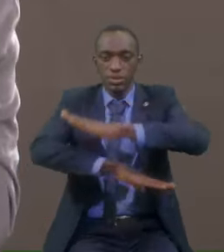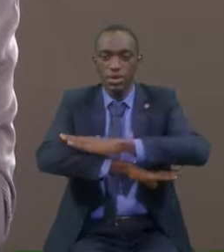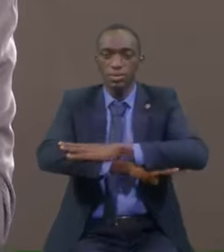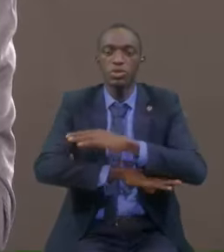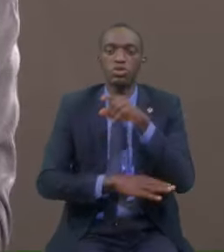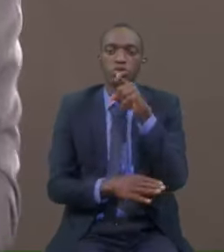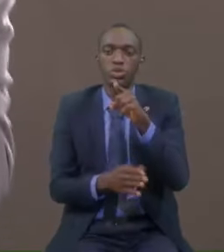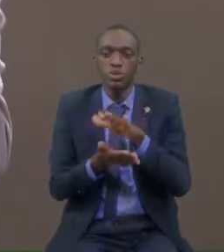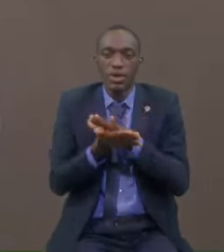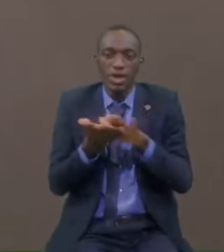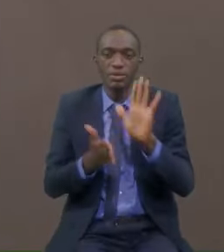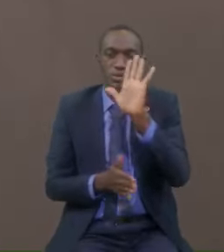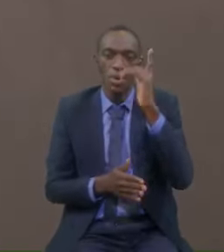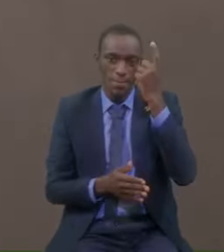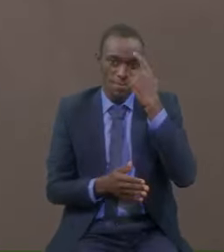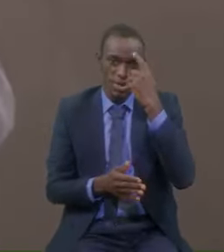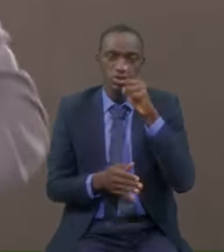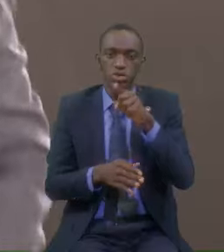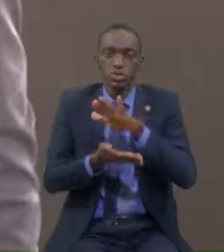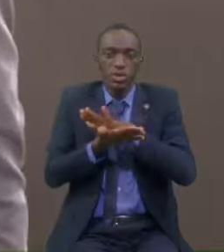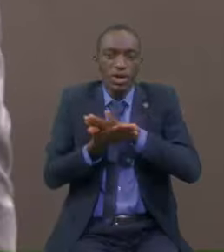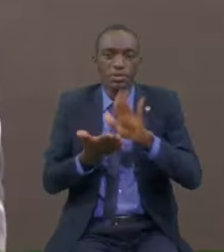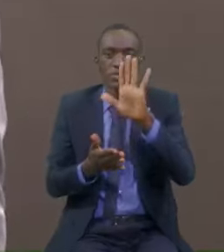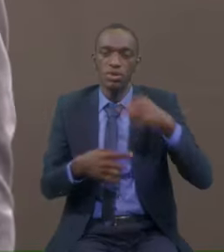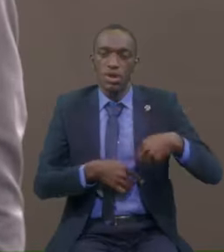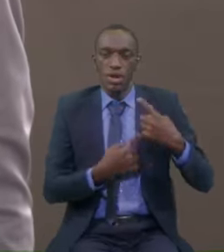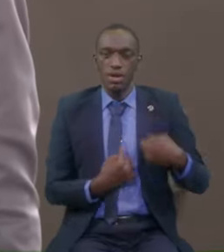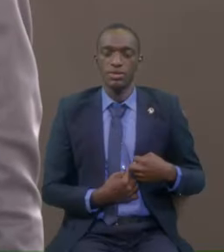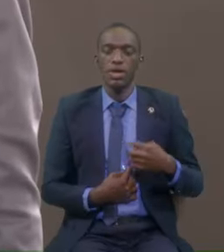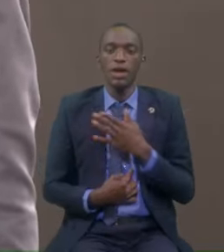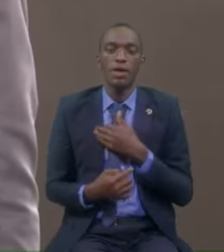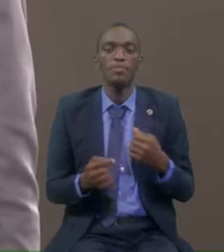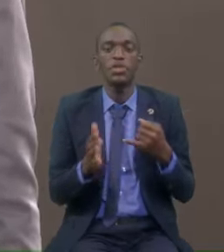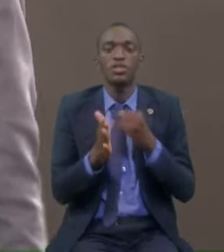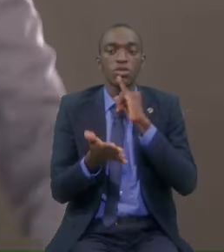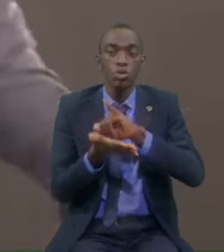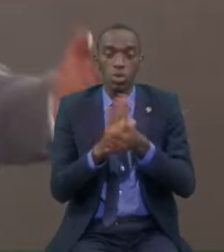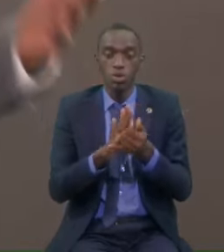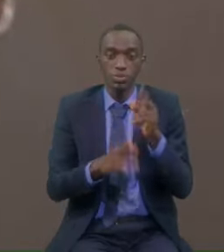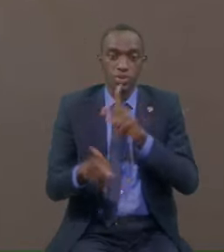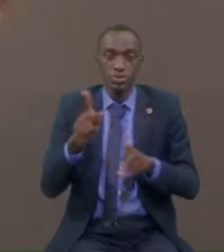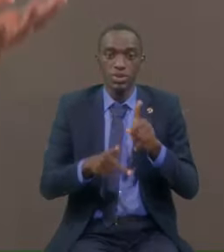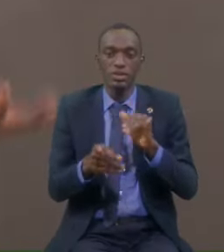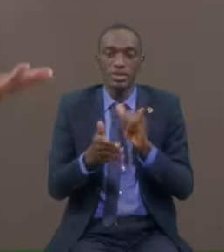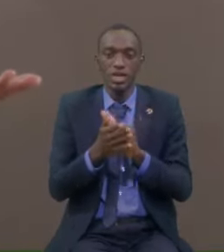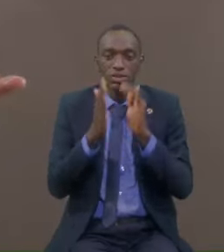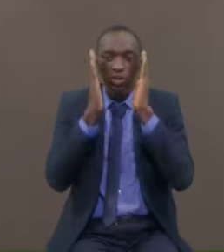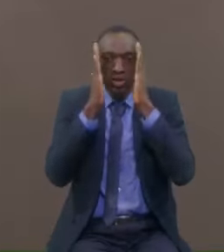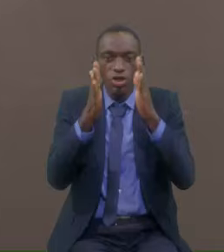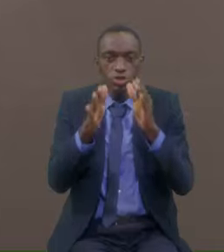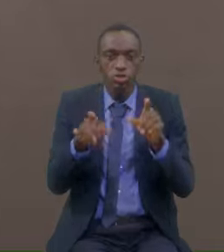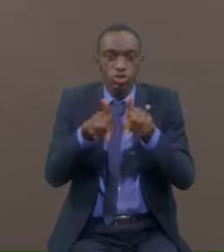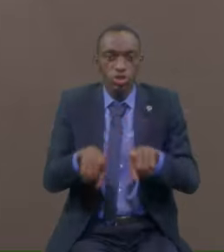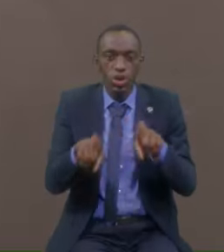mind, you clear your heart. And it's such people that concentrate, it's such people that look up to